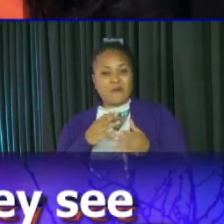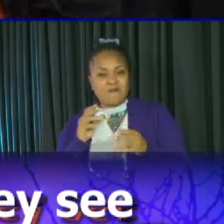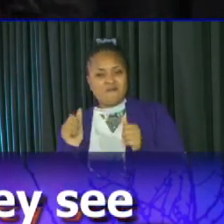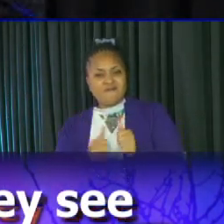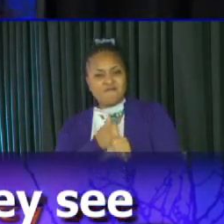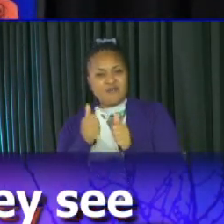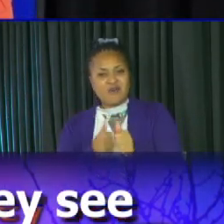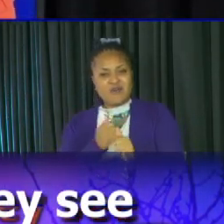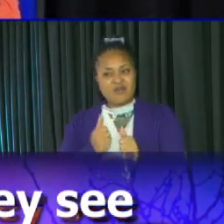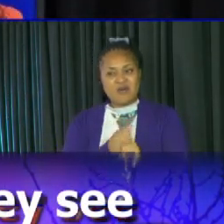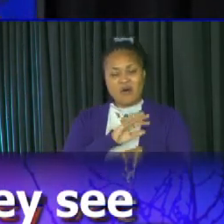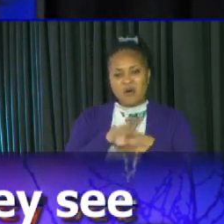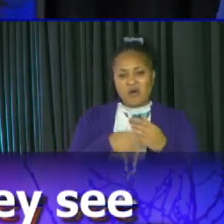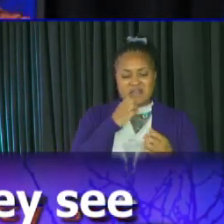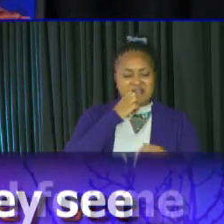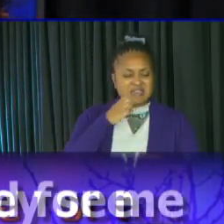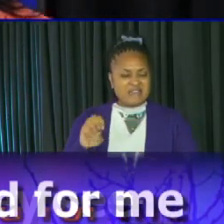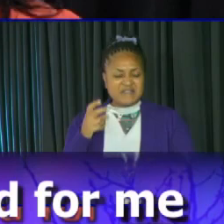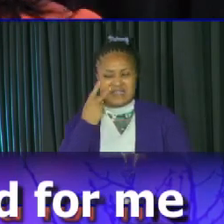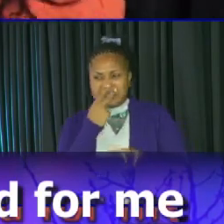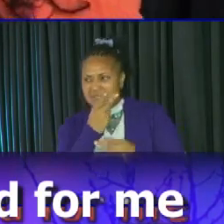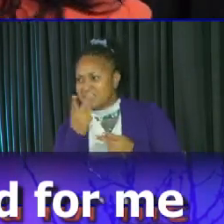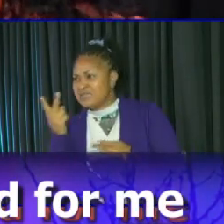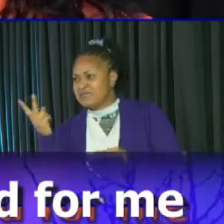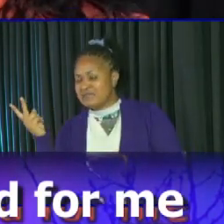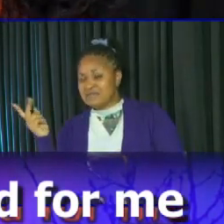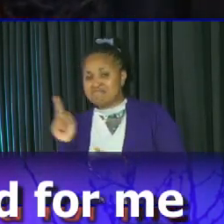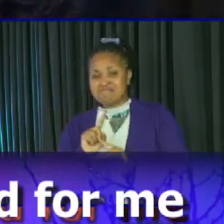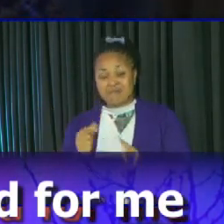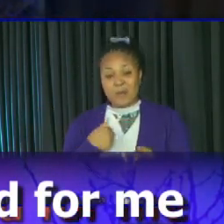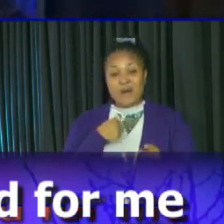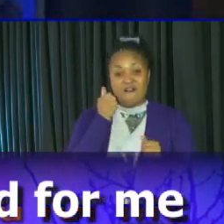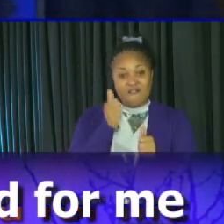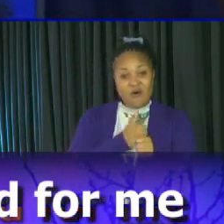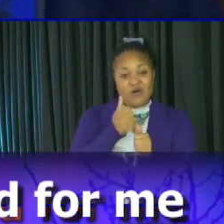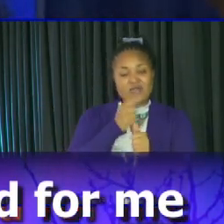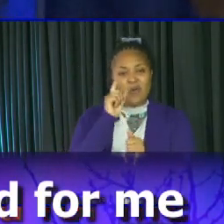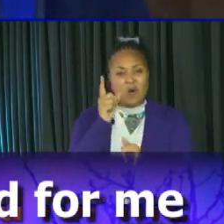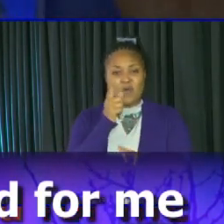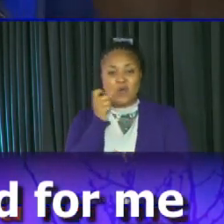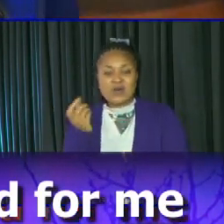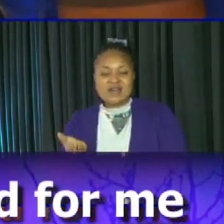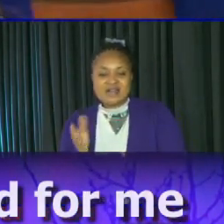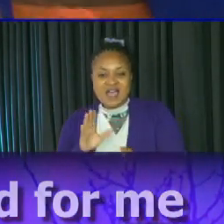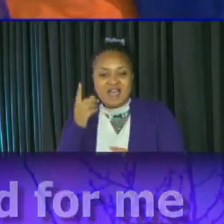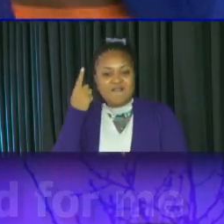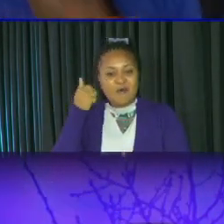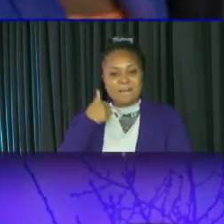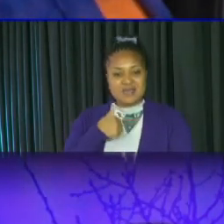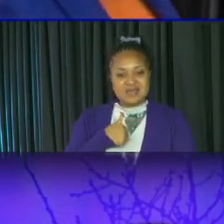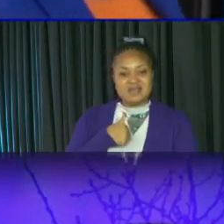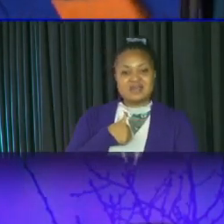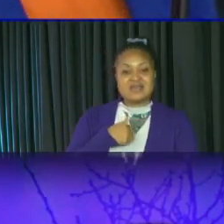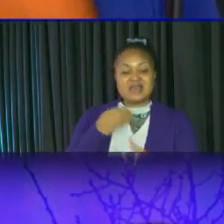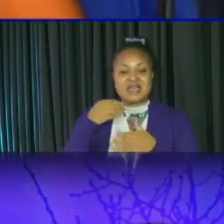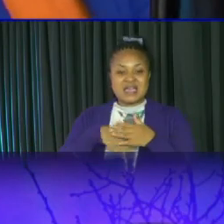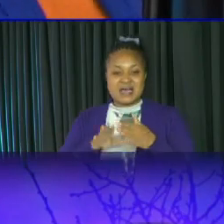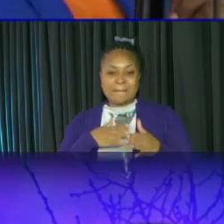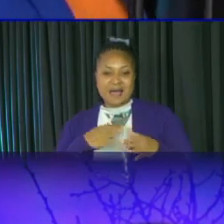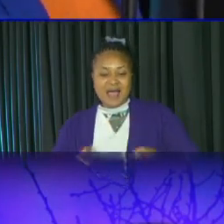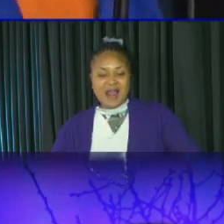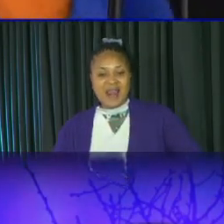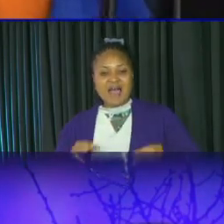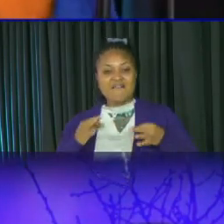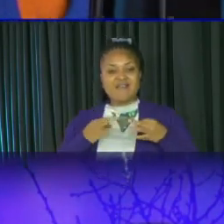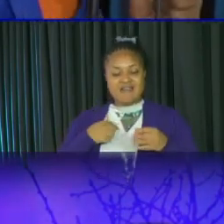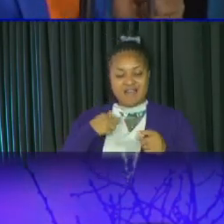the evil they see, but I follow the one who died for me. In my